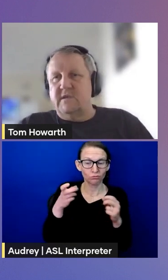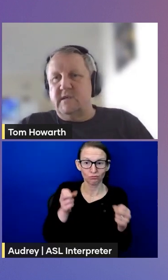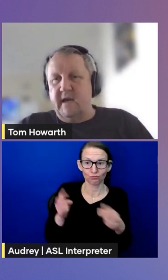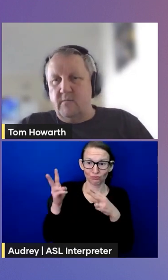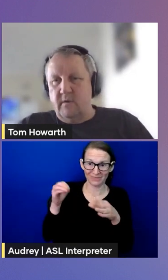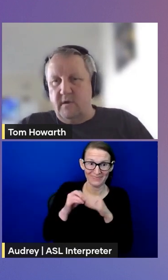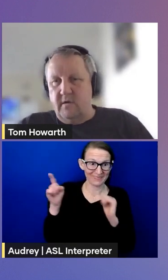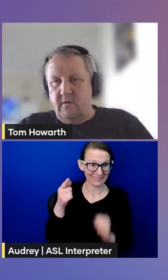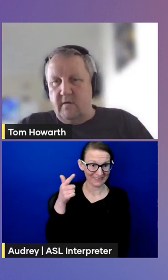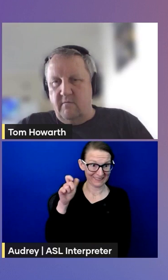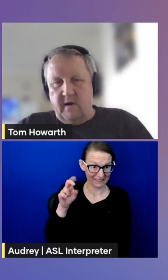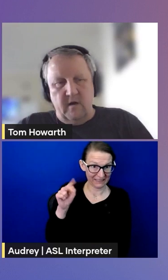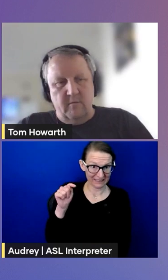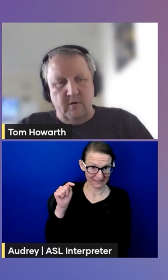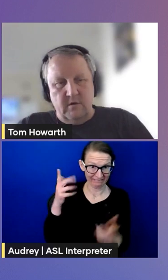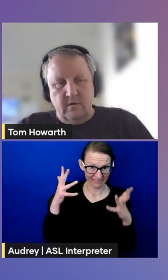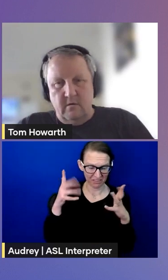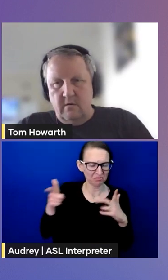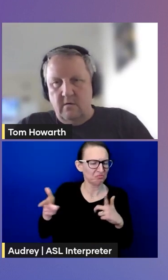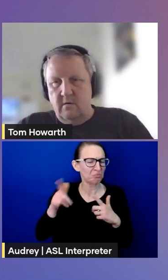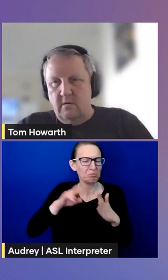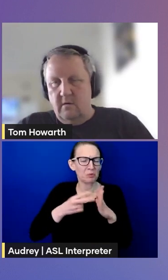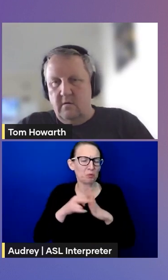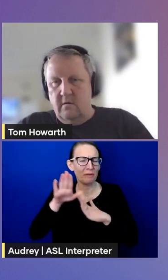have this set within your environment.